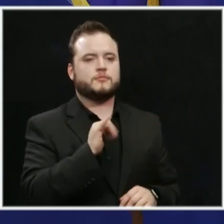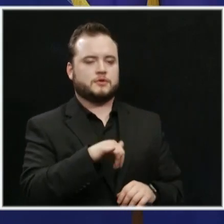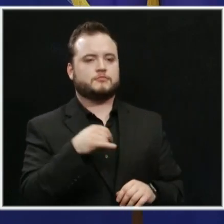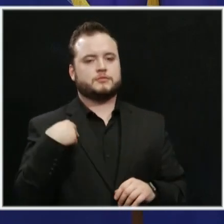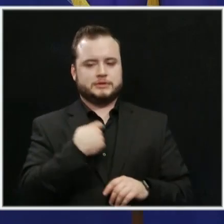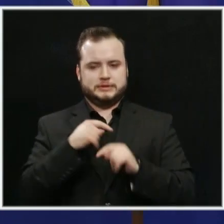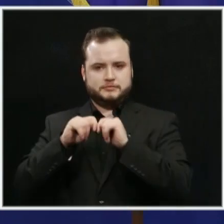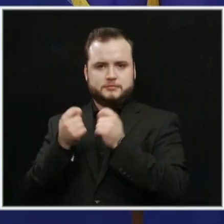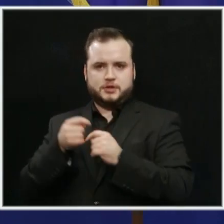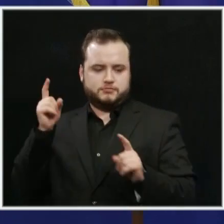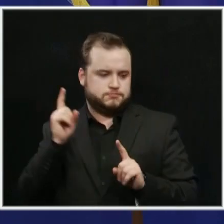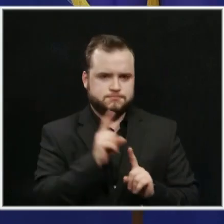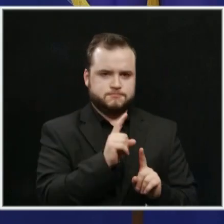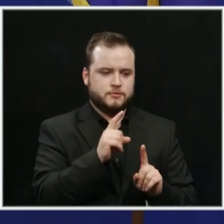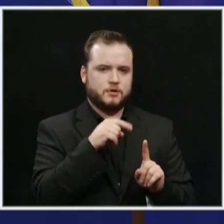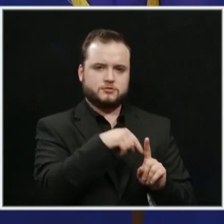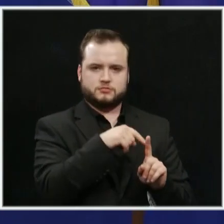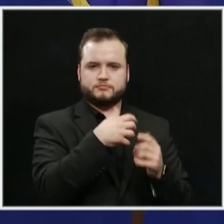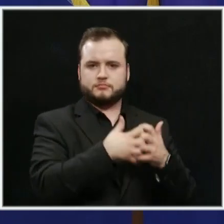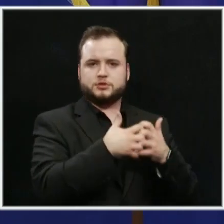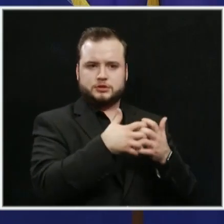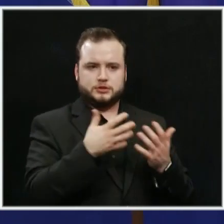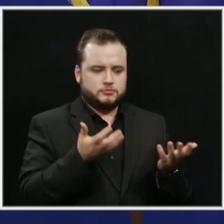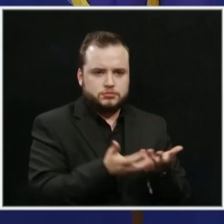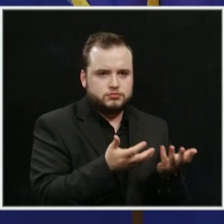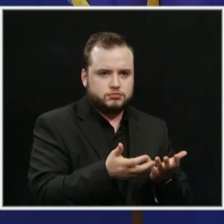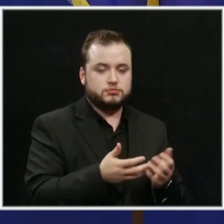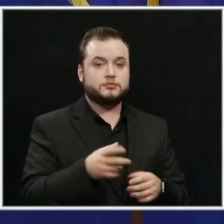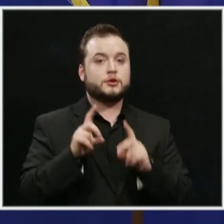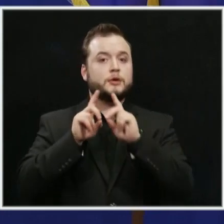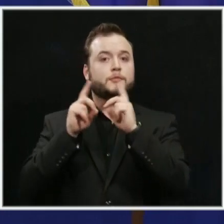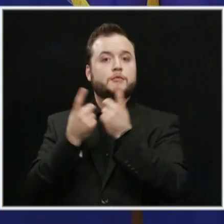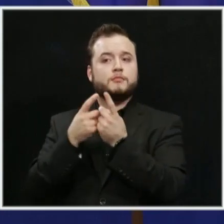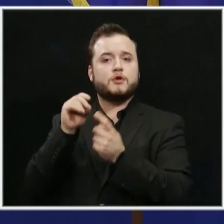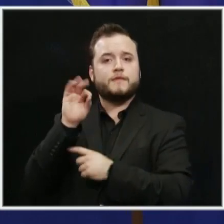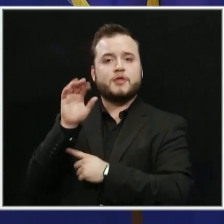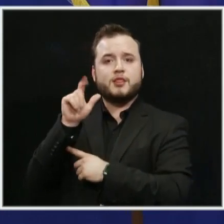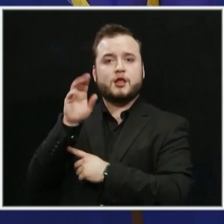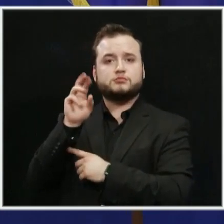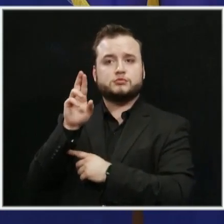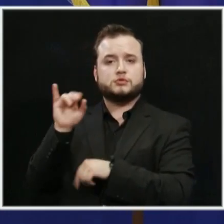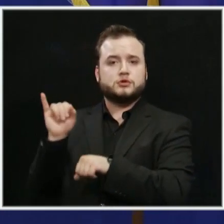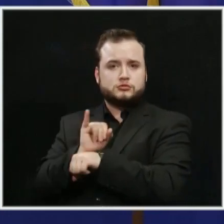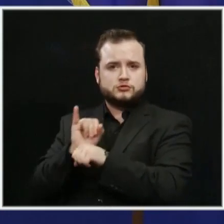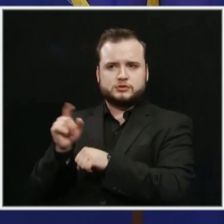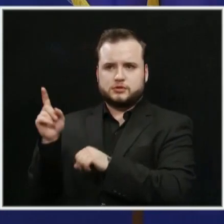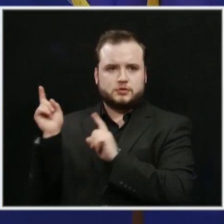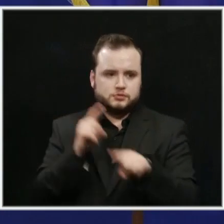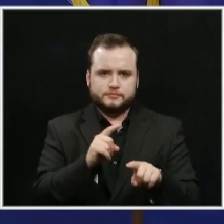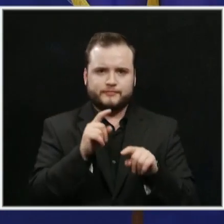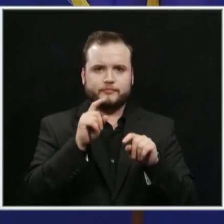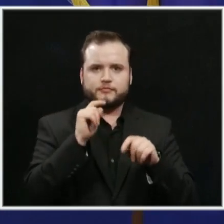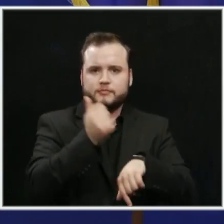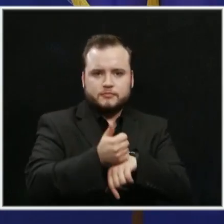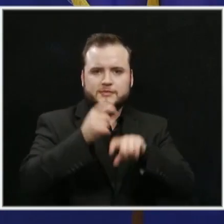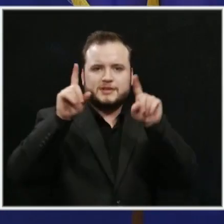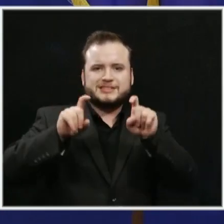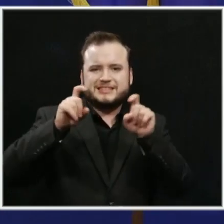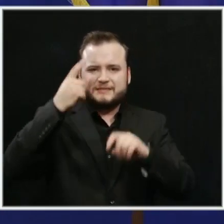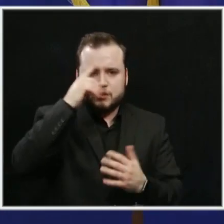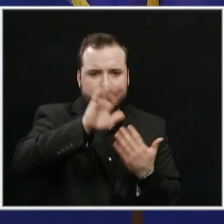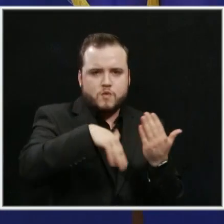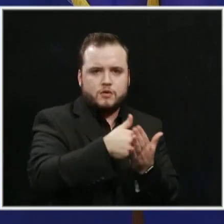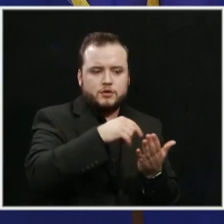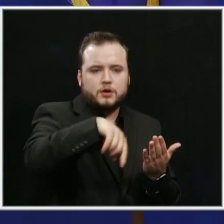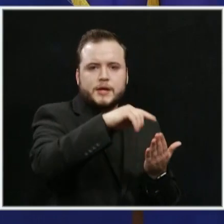of Health, Agriculture, Labor, Industry are working with the plant and local officials to set up testing, ensure safe conditions across the community. There are